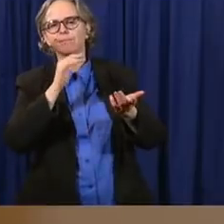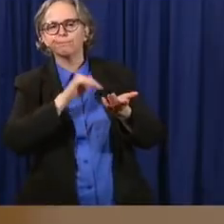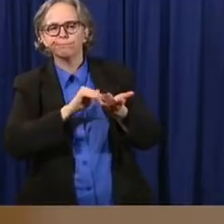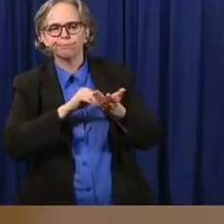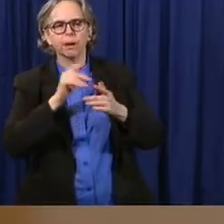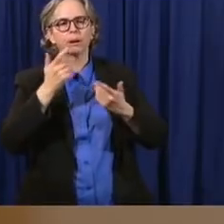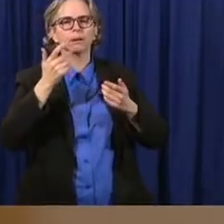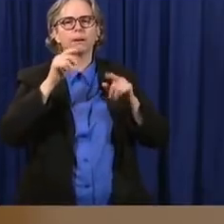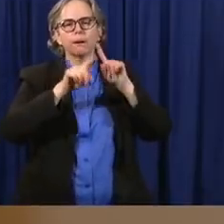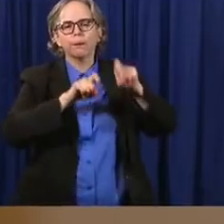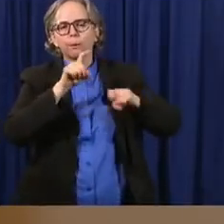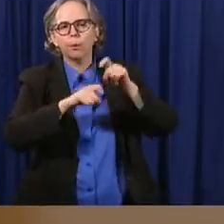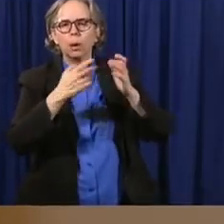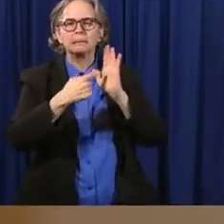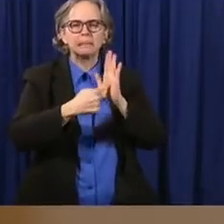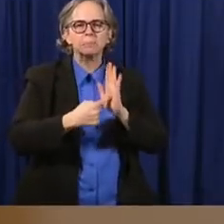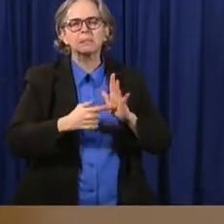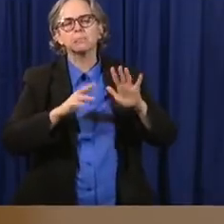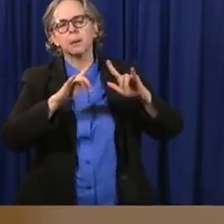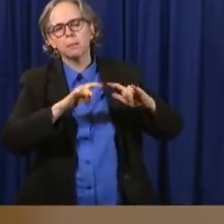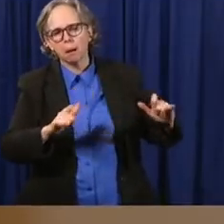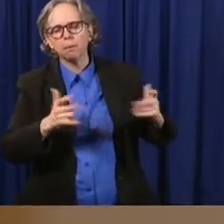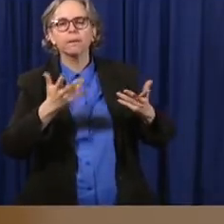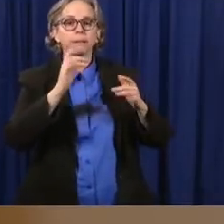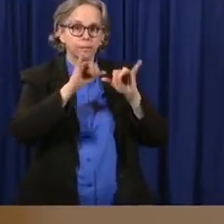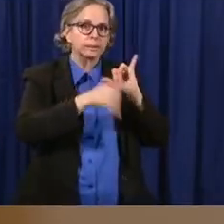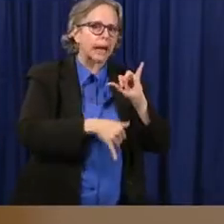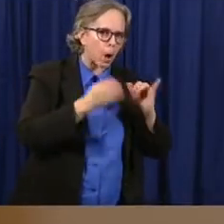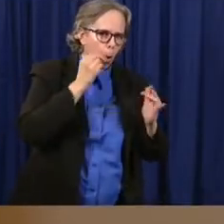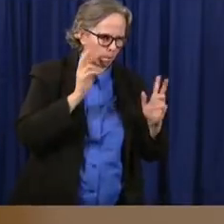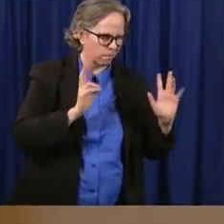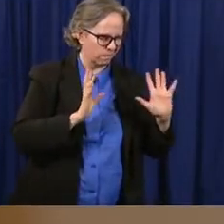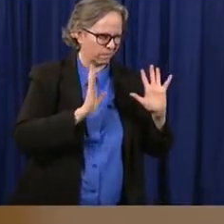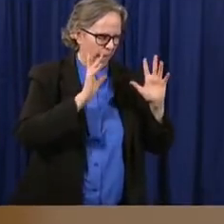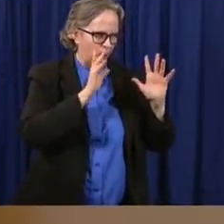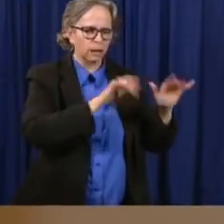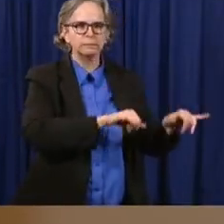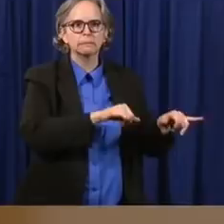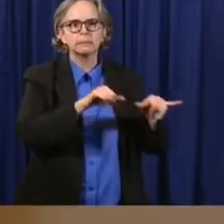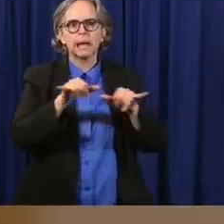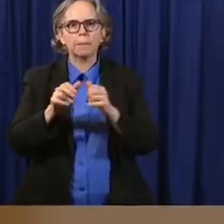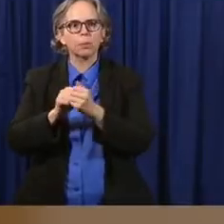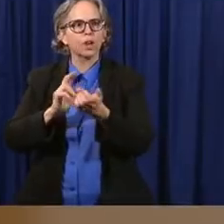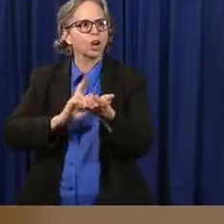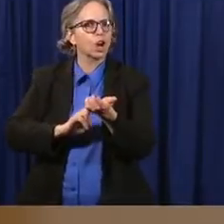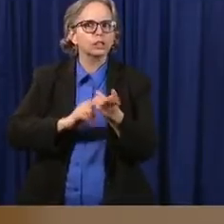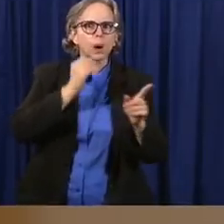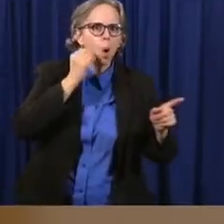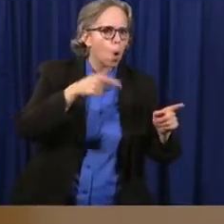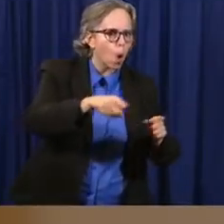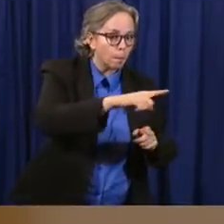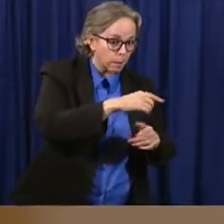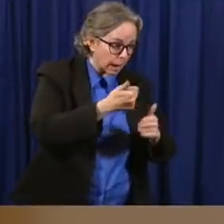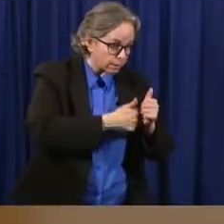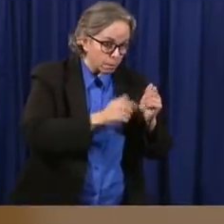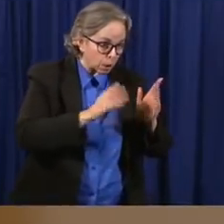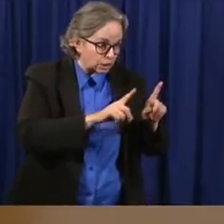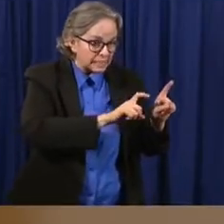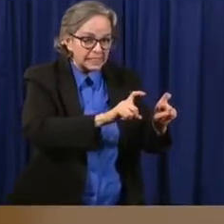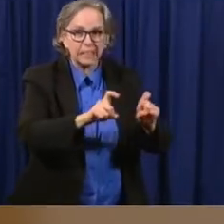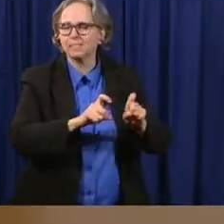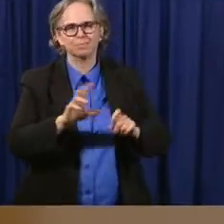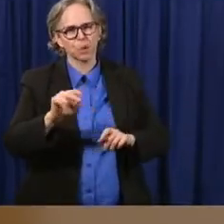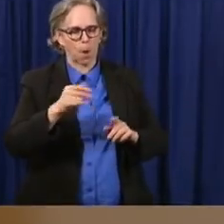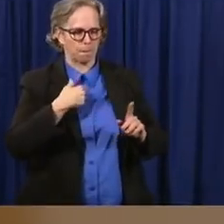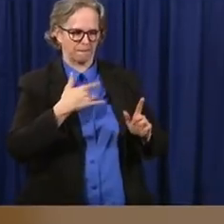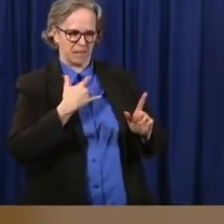good number of cases within nursing homes. Again, not every nursing home person is being tested. There's a couple tested